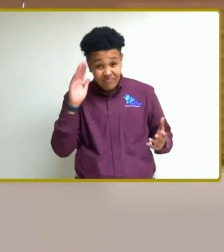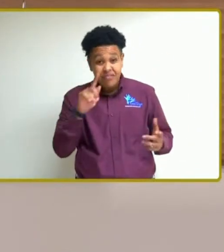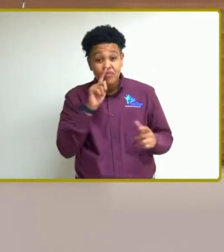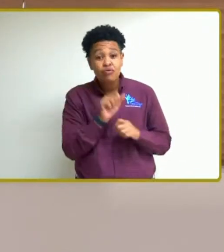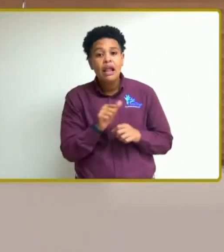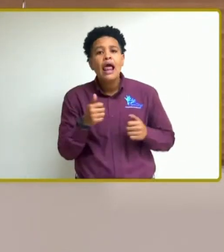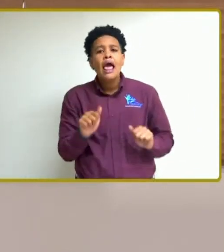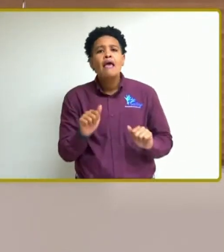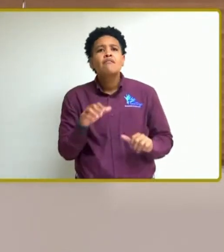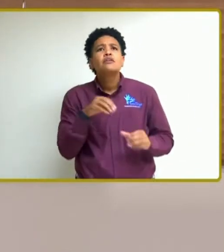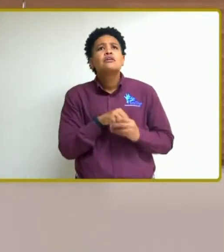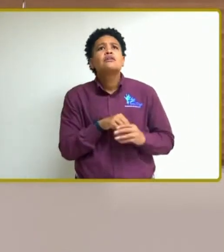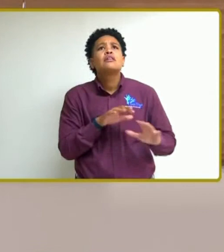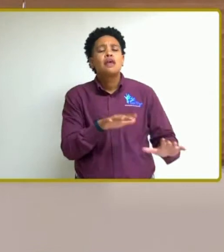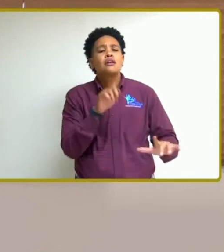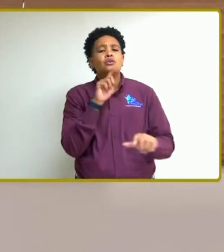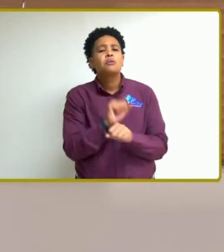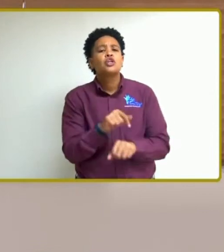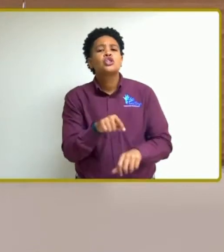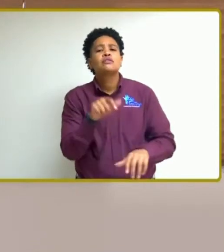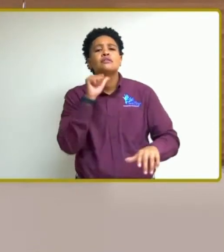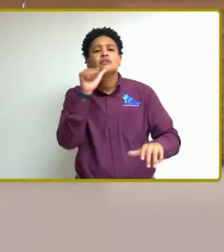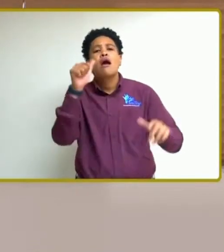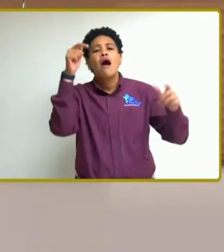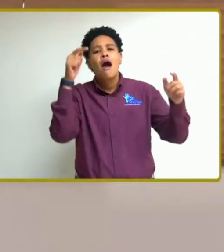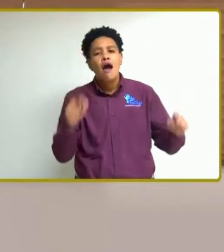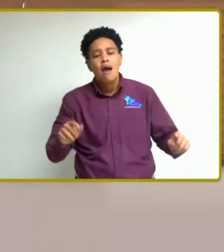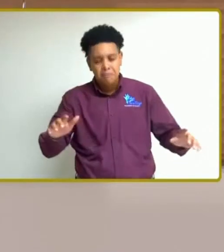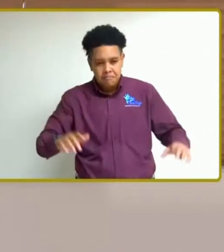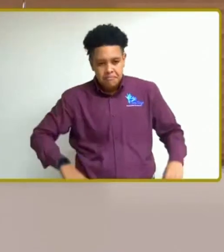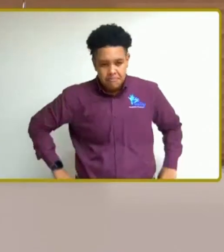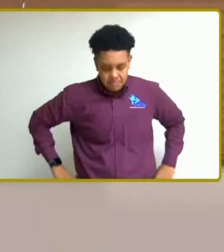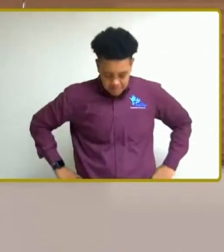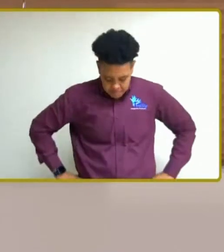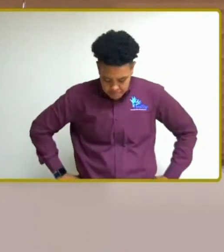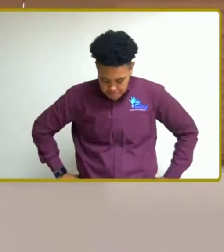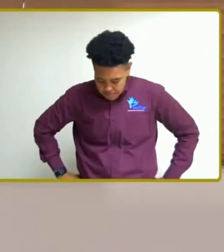are being made to ensure that this does not happen.